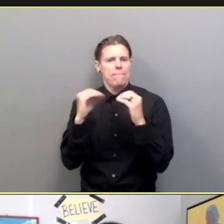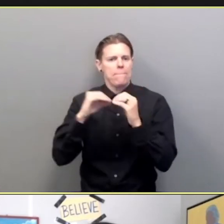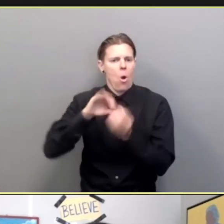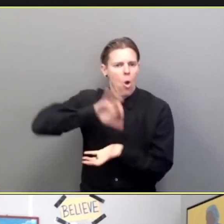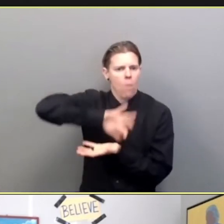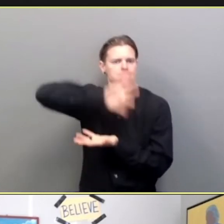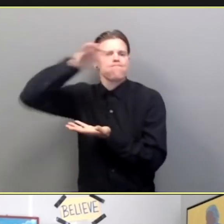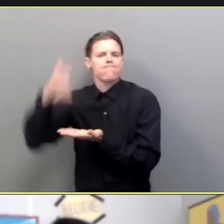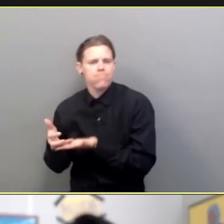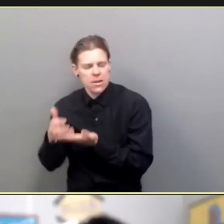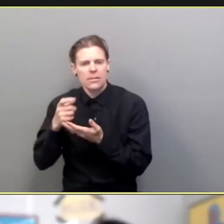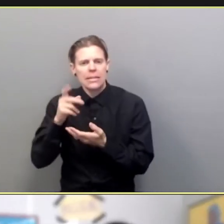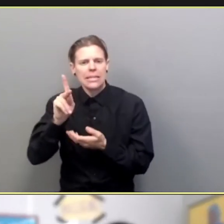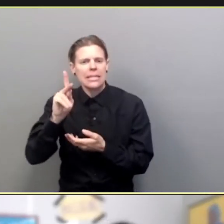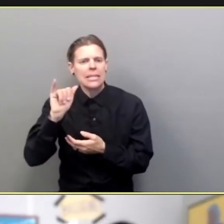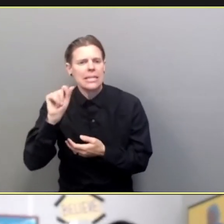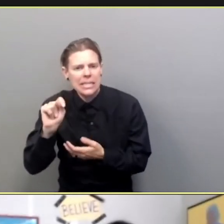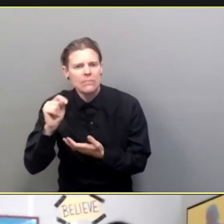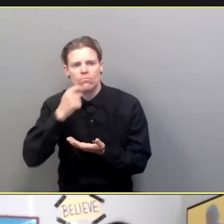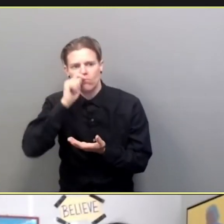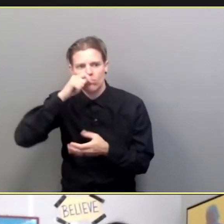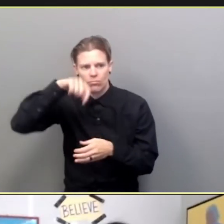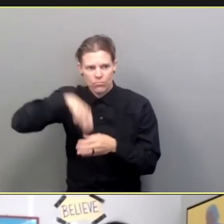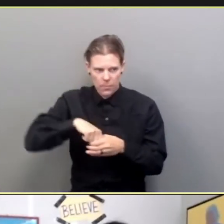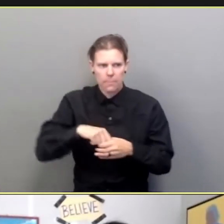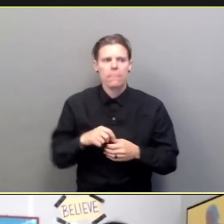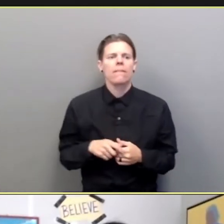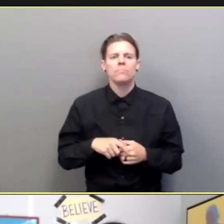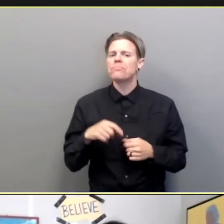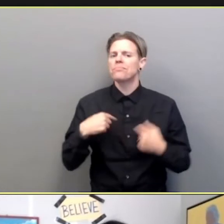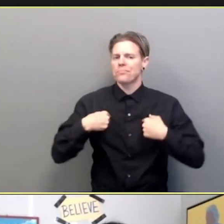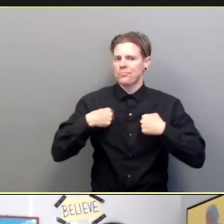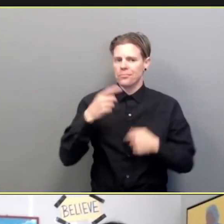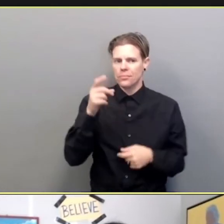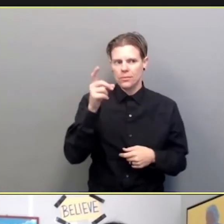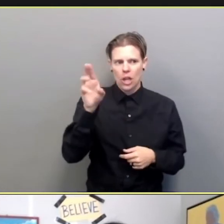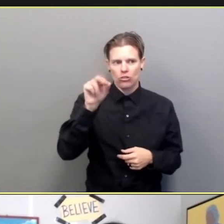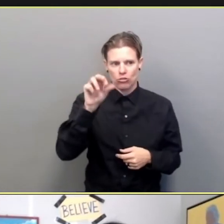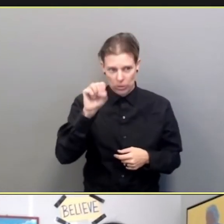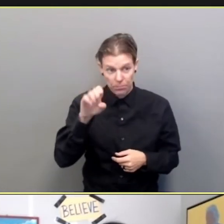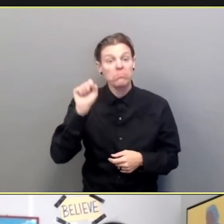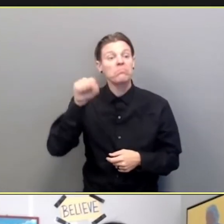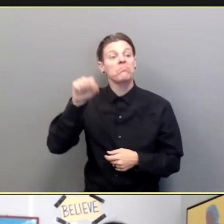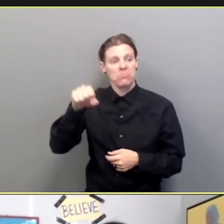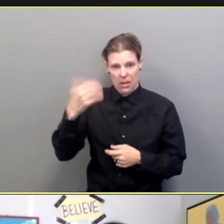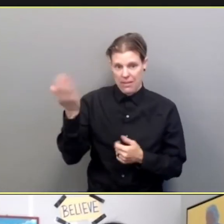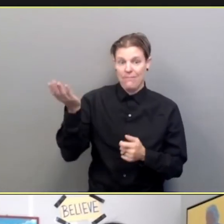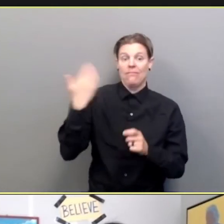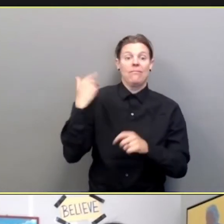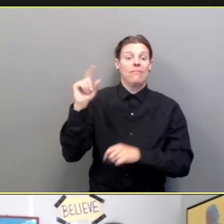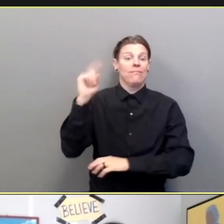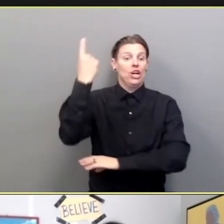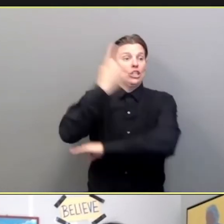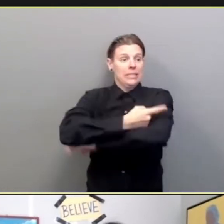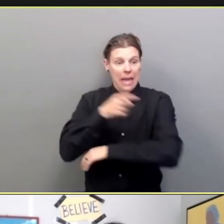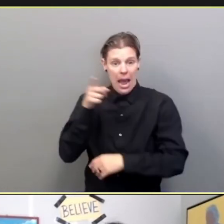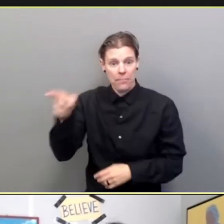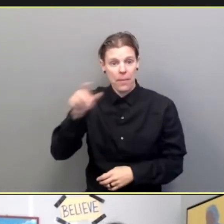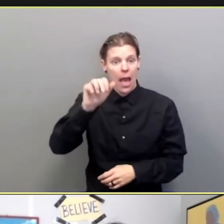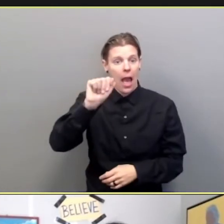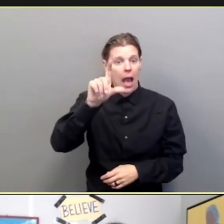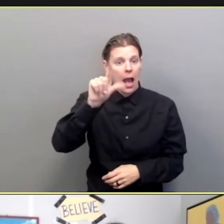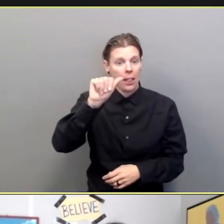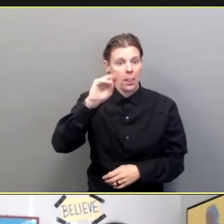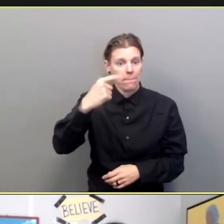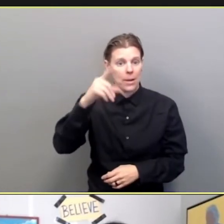Yeah, I think, you know, in Alamogordo, the very first day we did this, we thought, wow, this is going to be a bigger project than we thought because we had so many